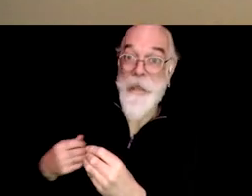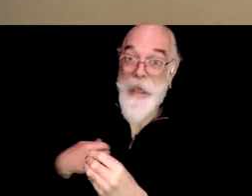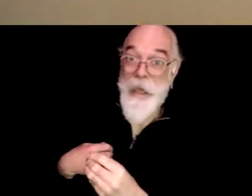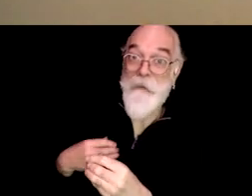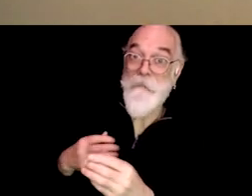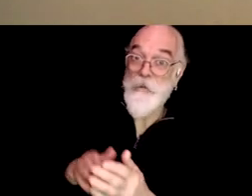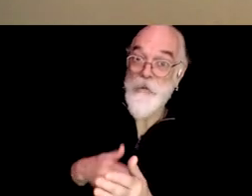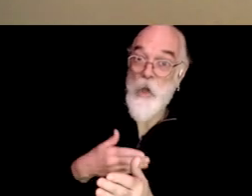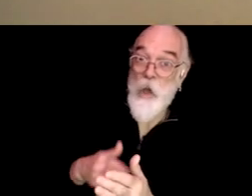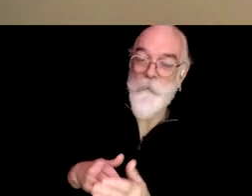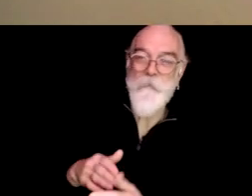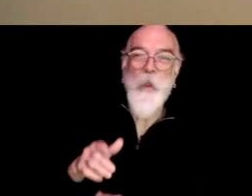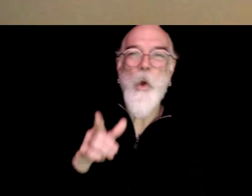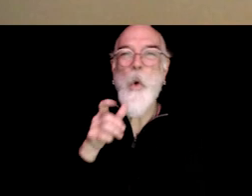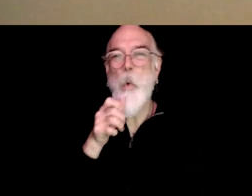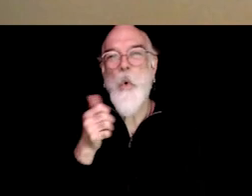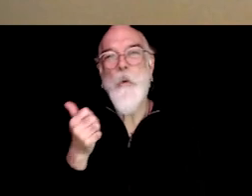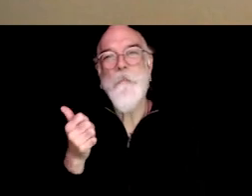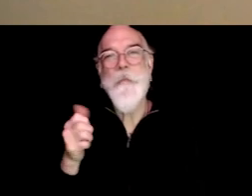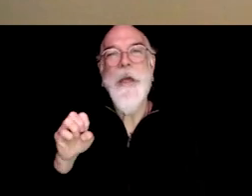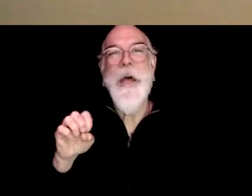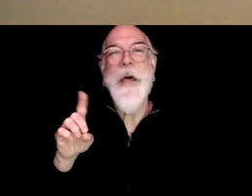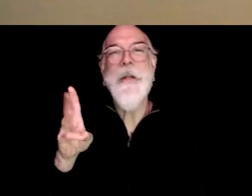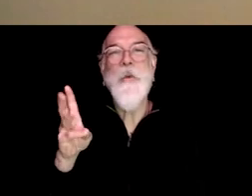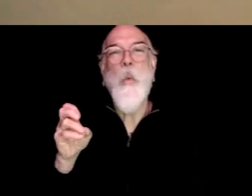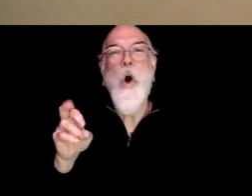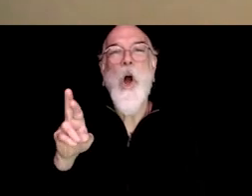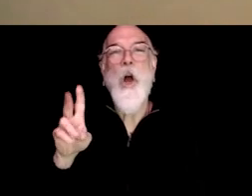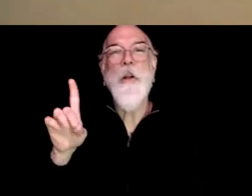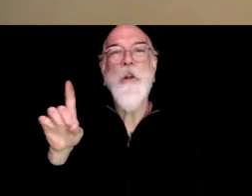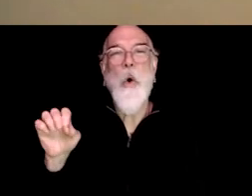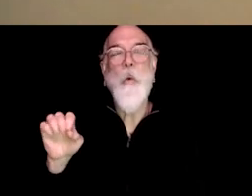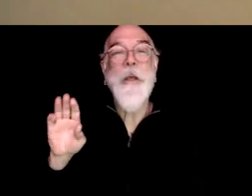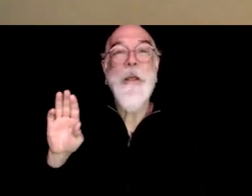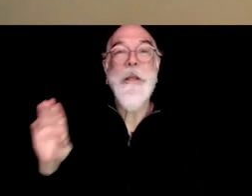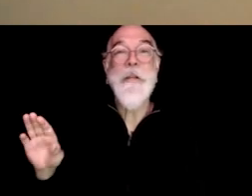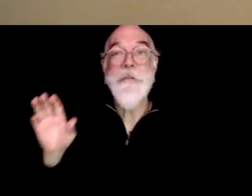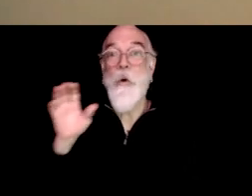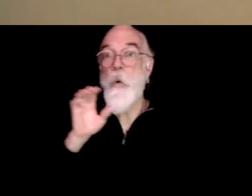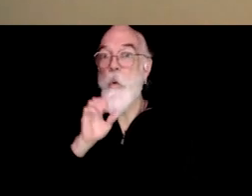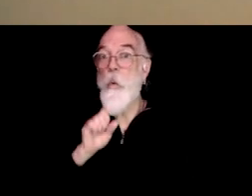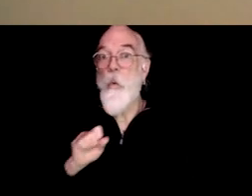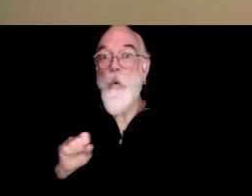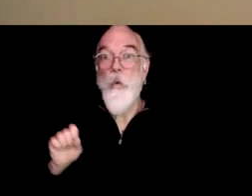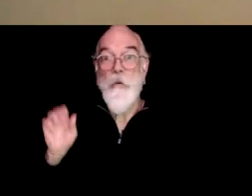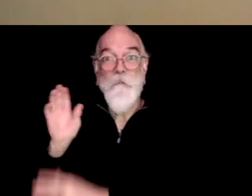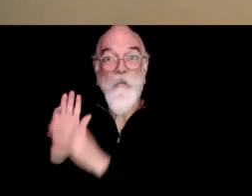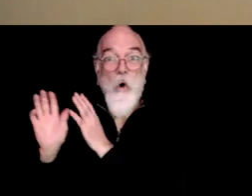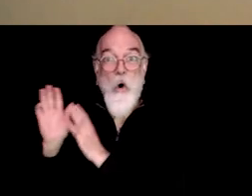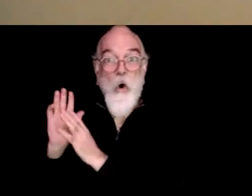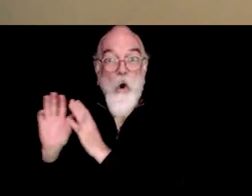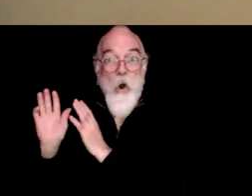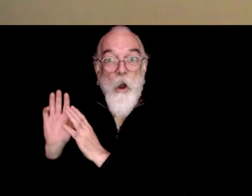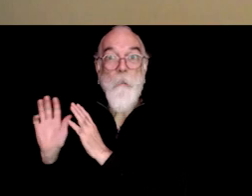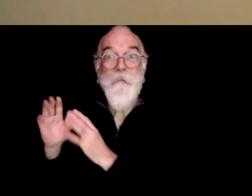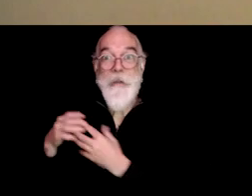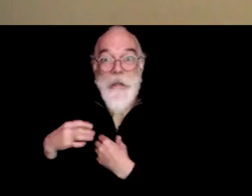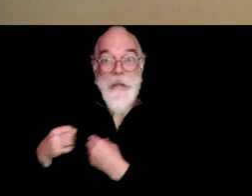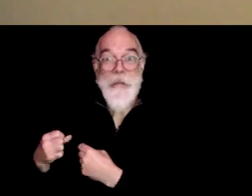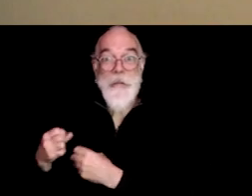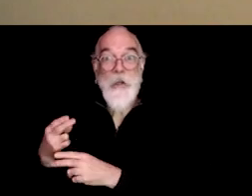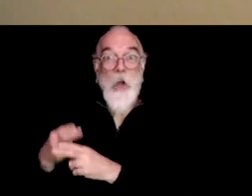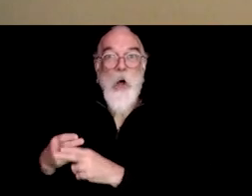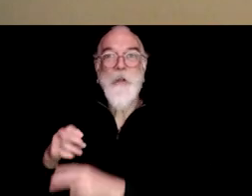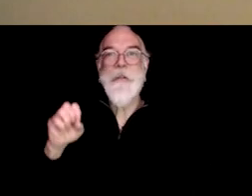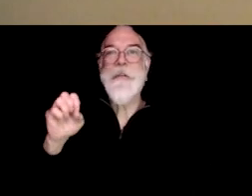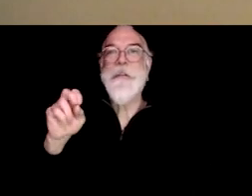Eduardo, the Peruvian healer, called his own form of healing the enchantments. In his